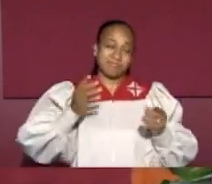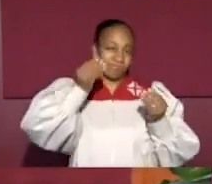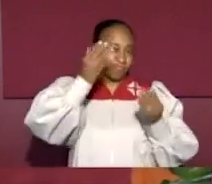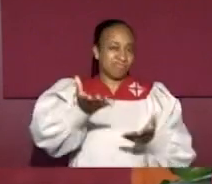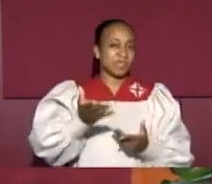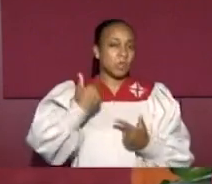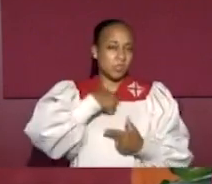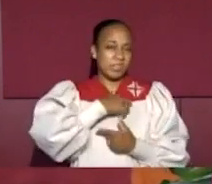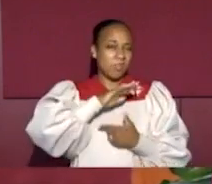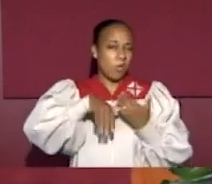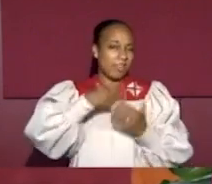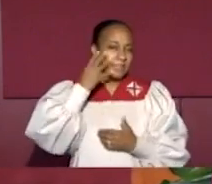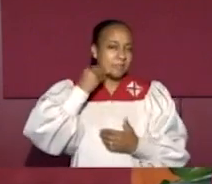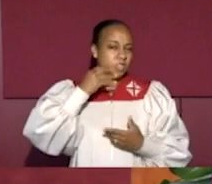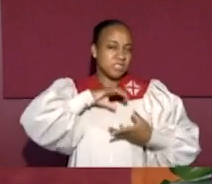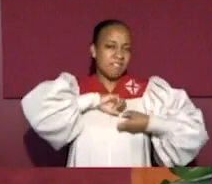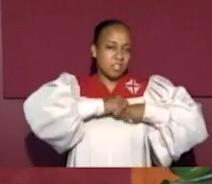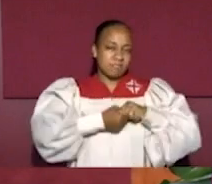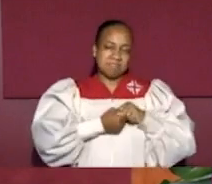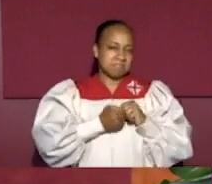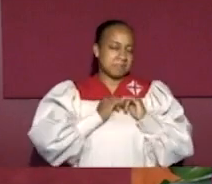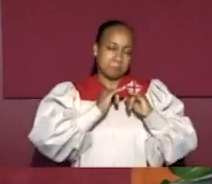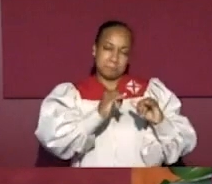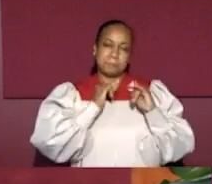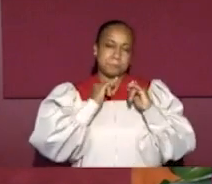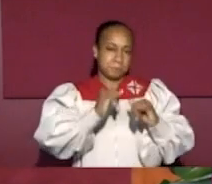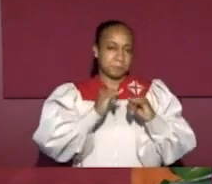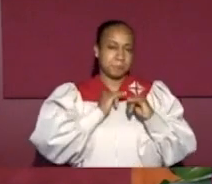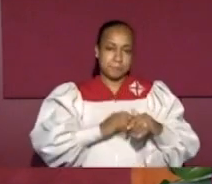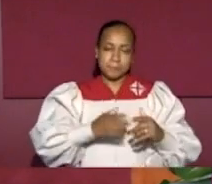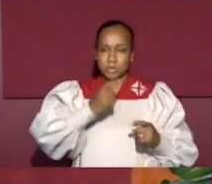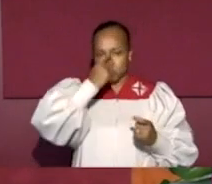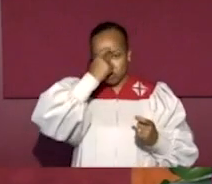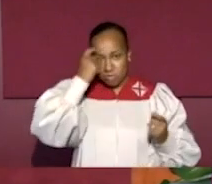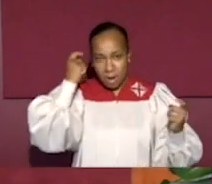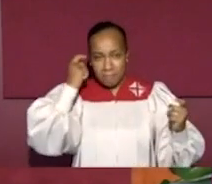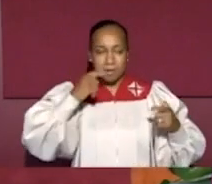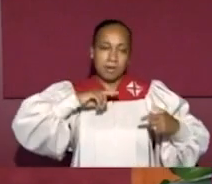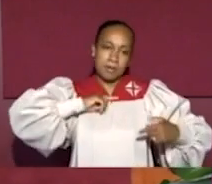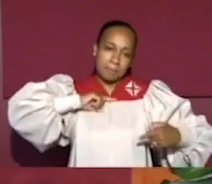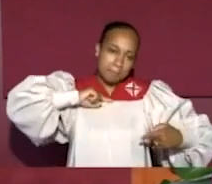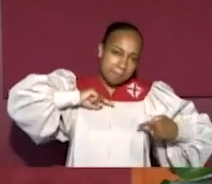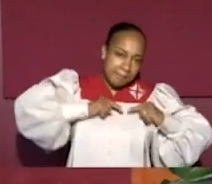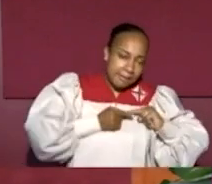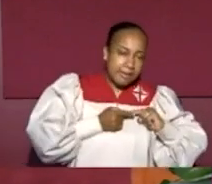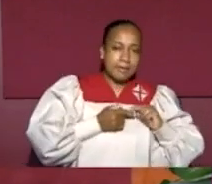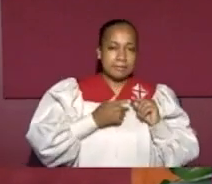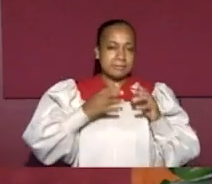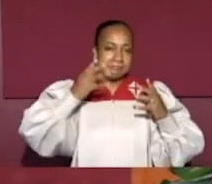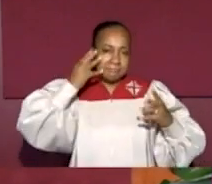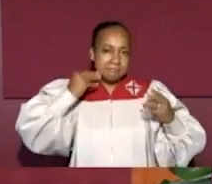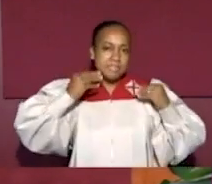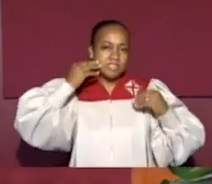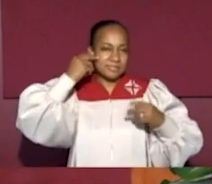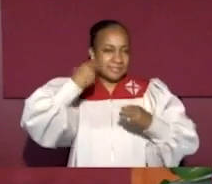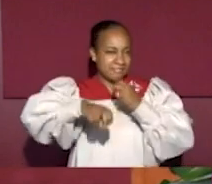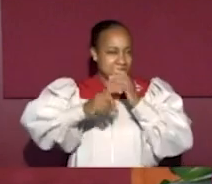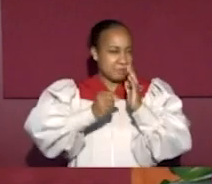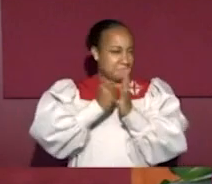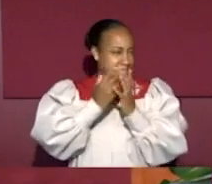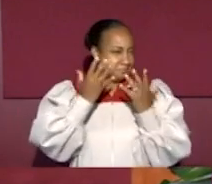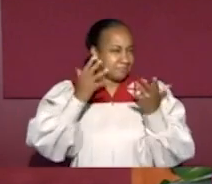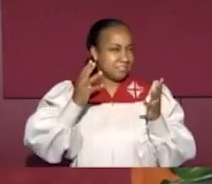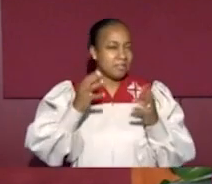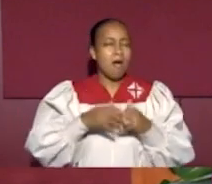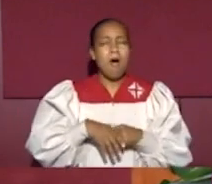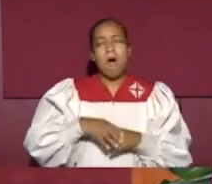experienced suffering. We've all gone through pain and trauma and difficult times. And, you know, we got to get